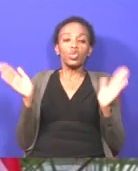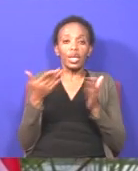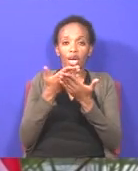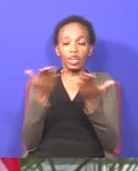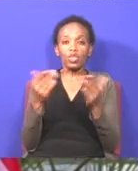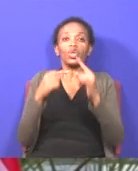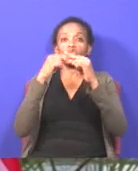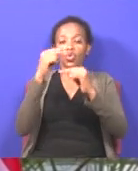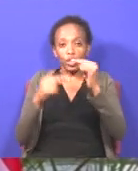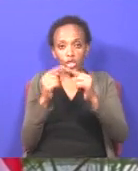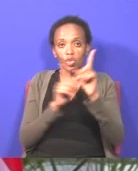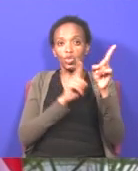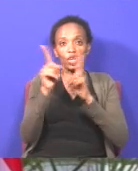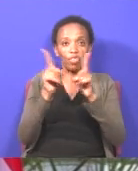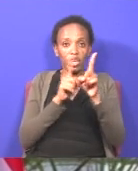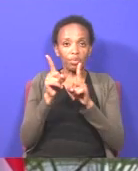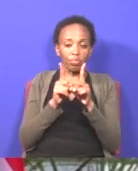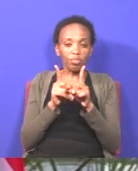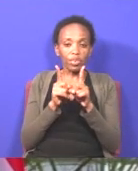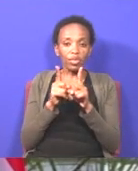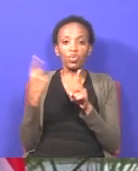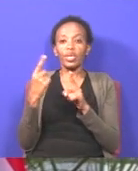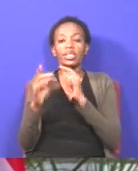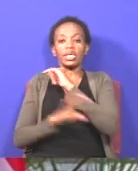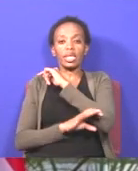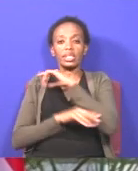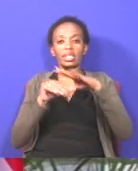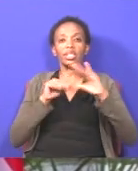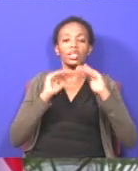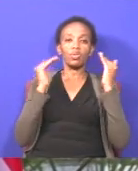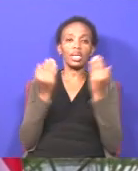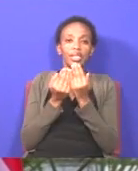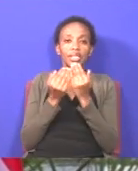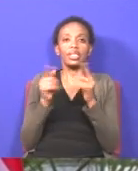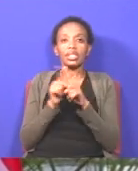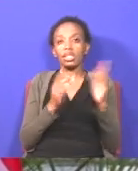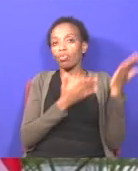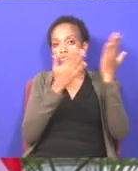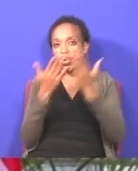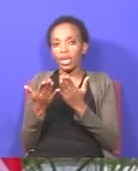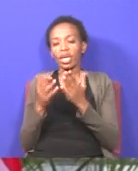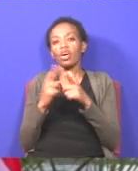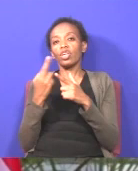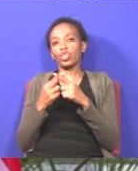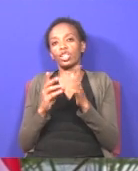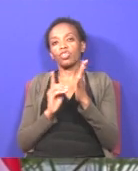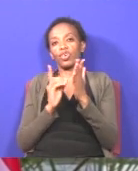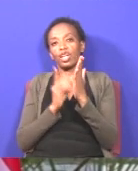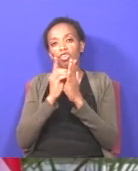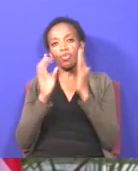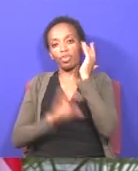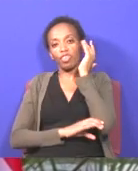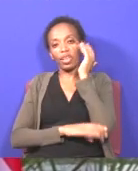to continue traveling to each and every country in the world and bring resources for the development of this